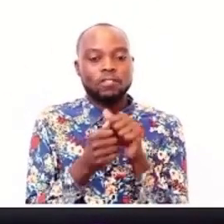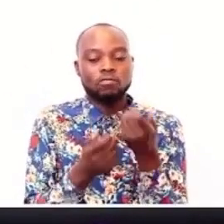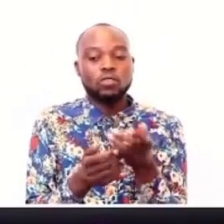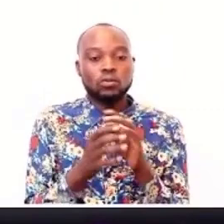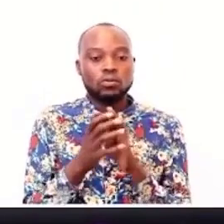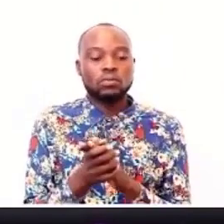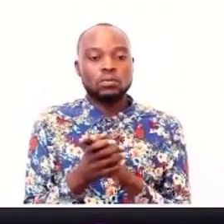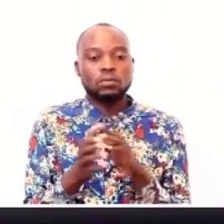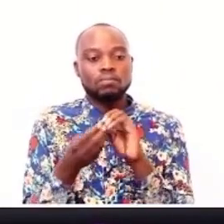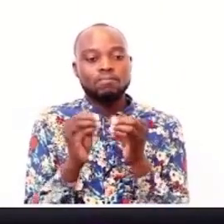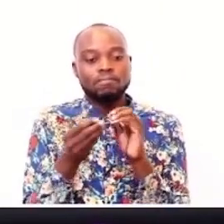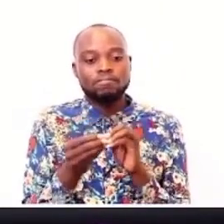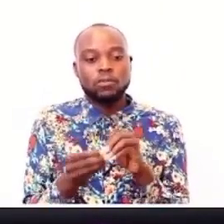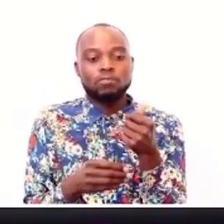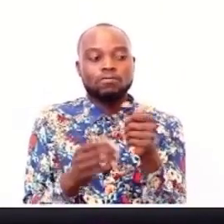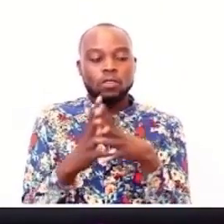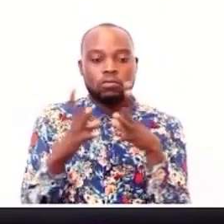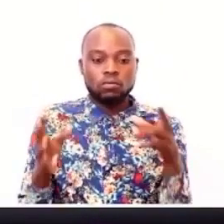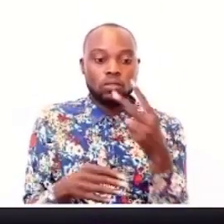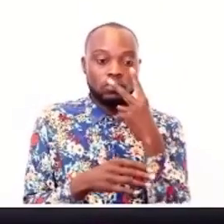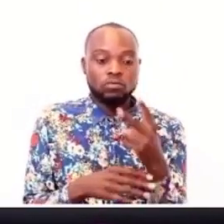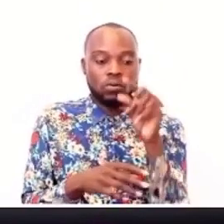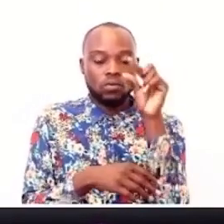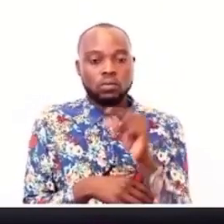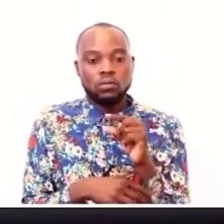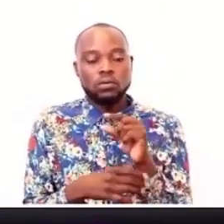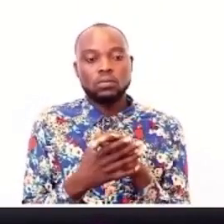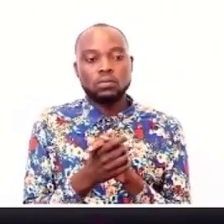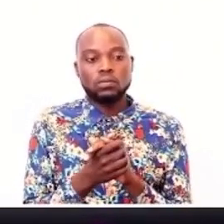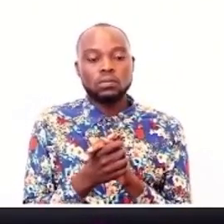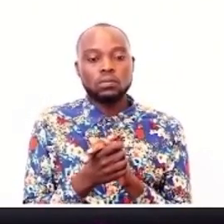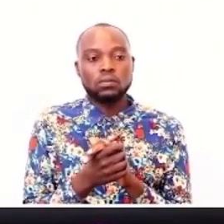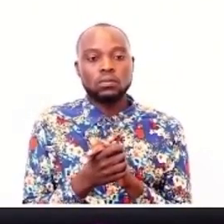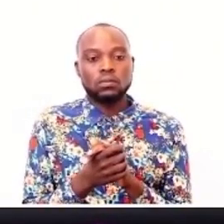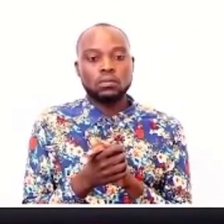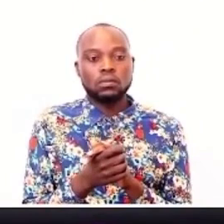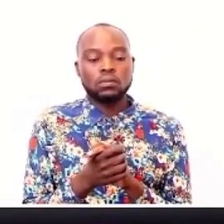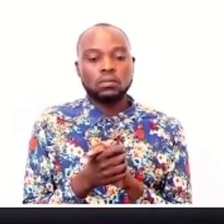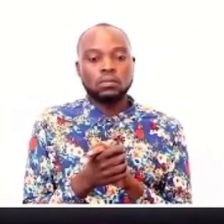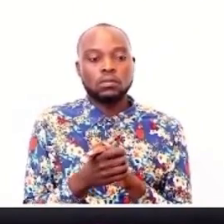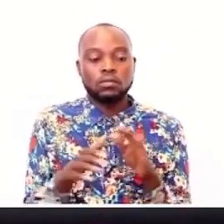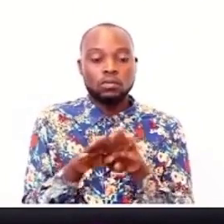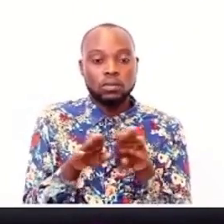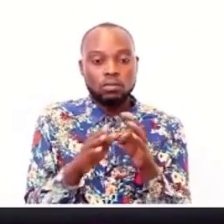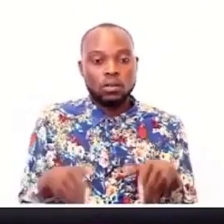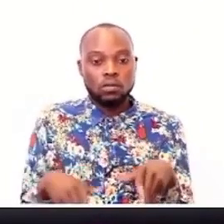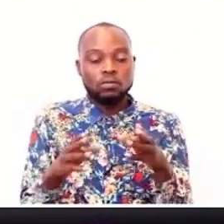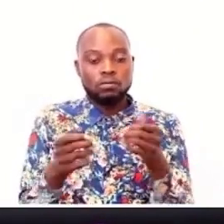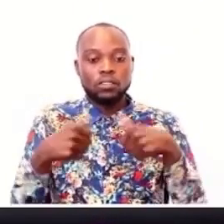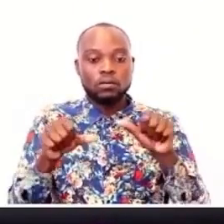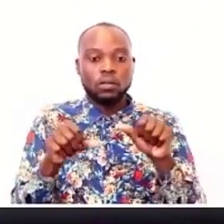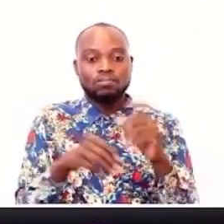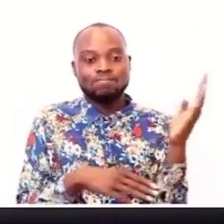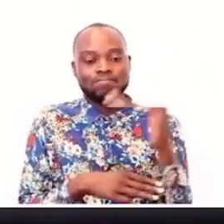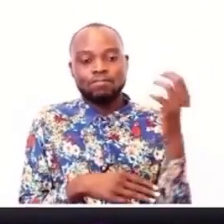wealth concentration to a few. So in the same way that so I was just trying to bridge the gap between the 4 R's of